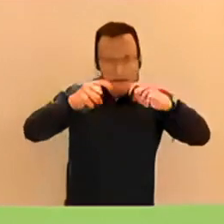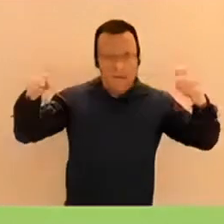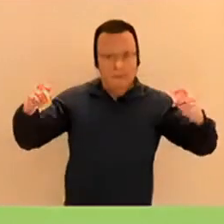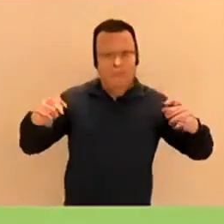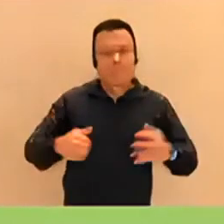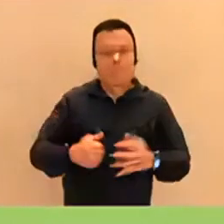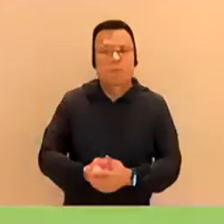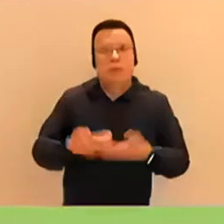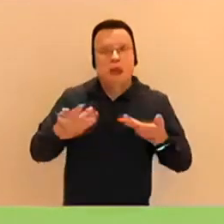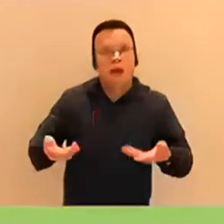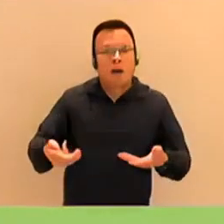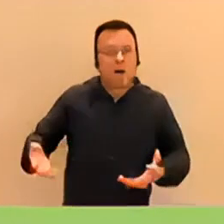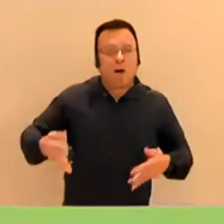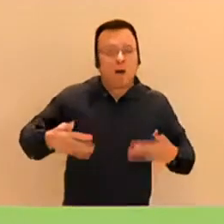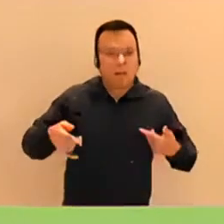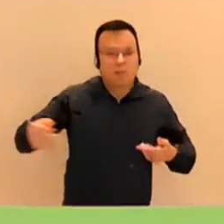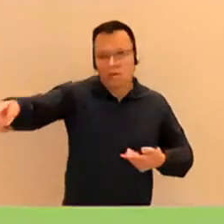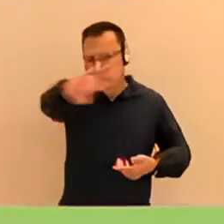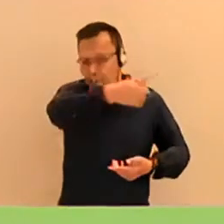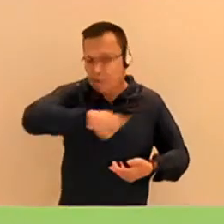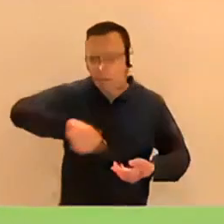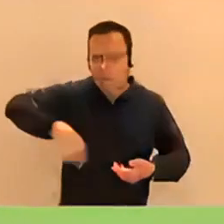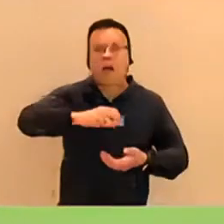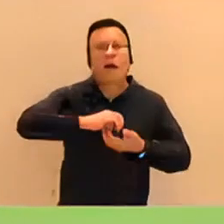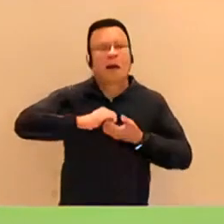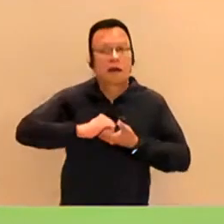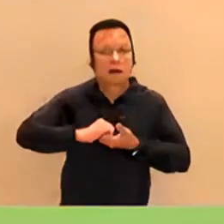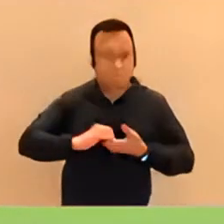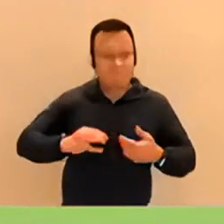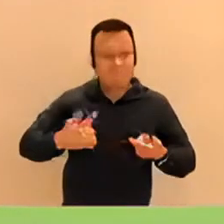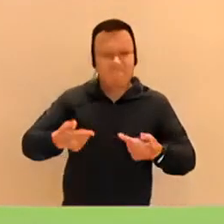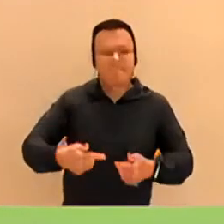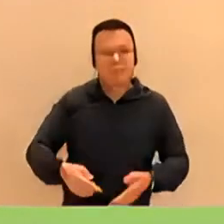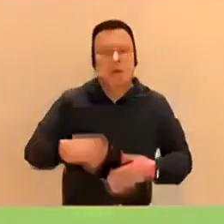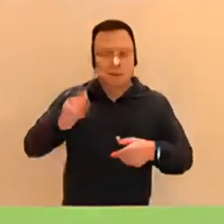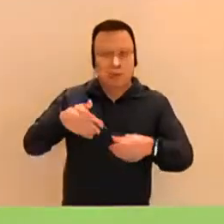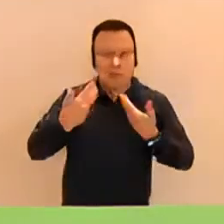in our journey to make this vision happen. Thank you very much.